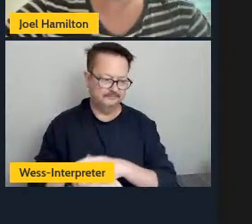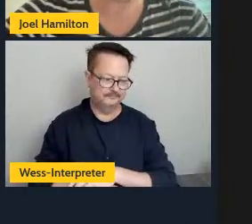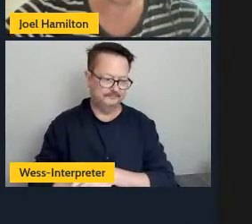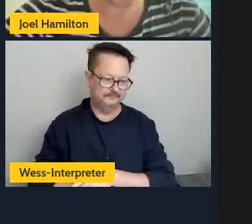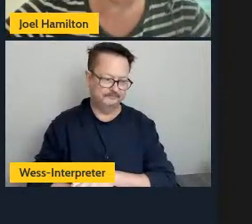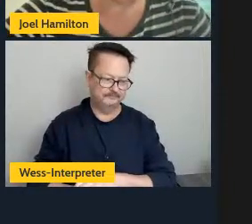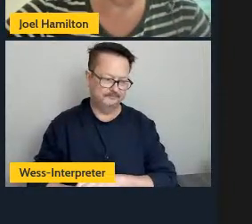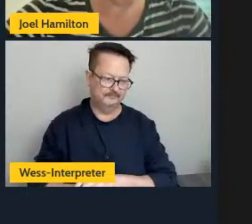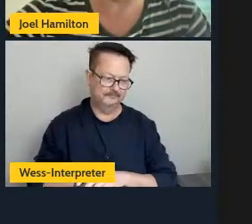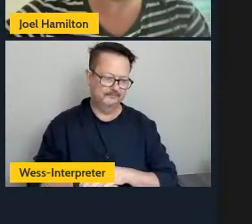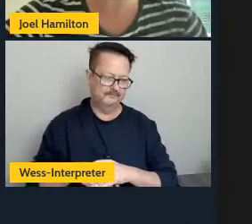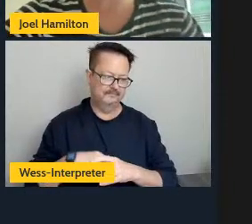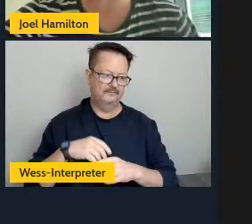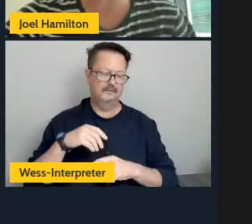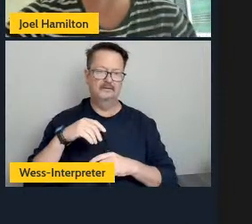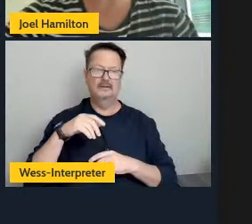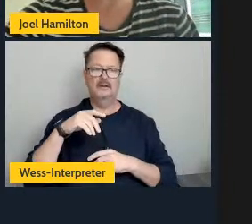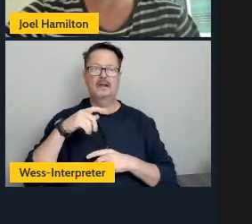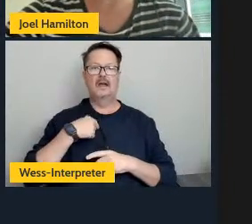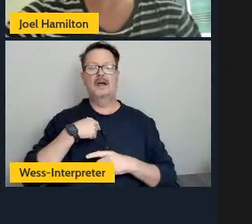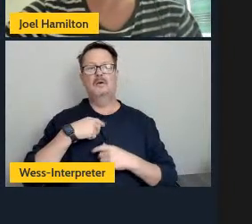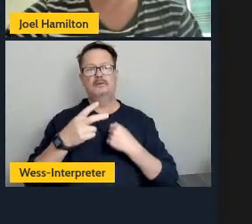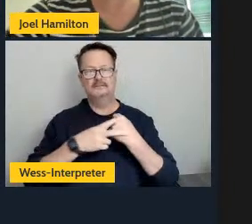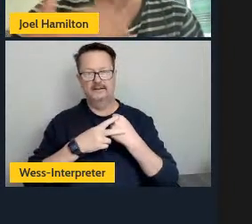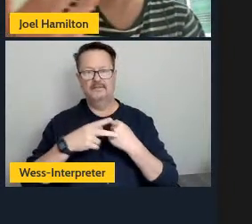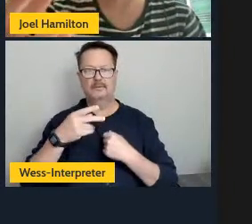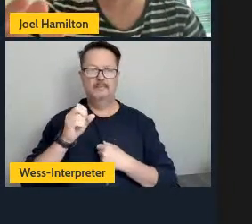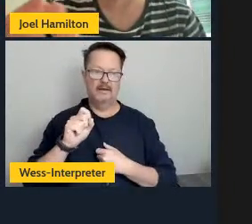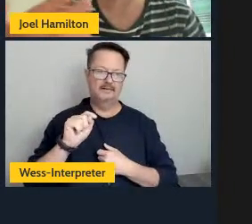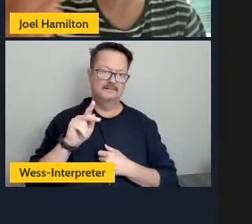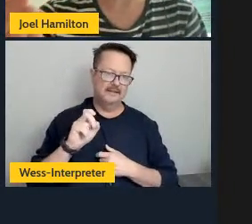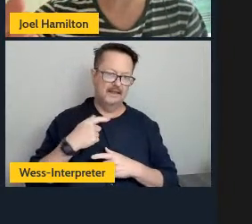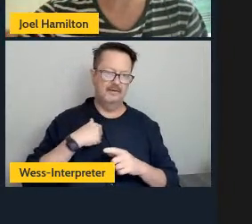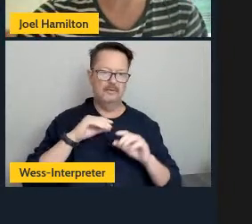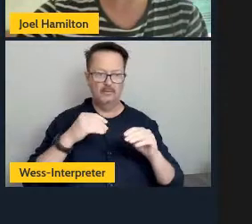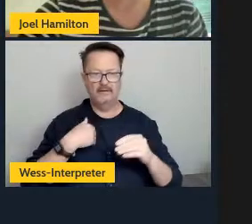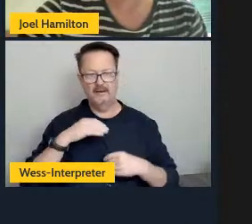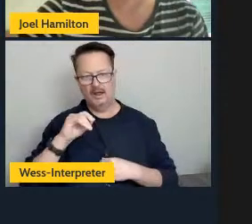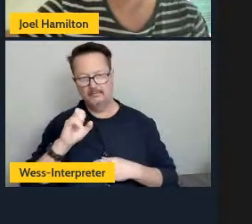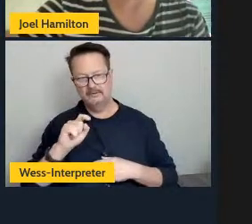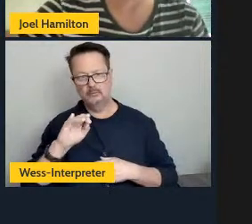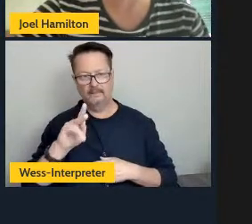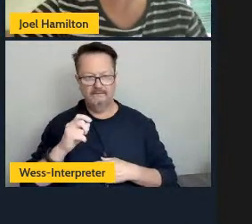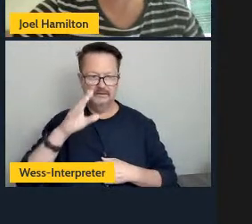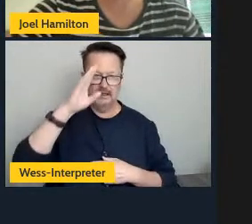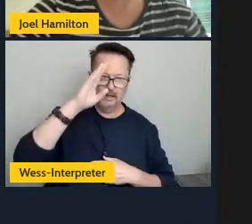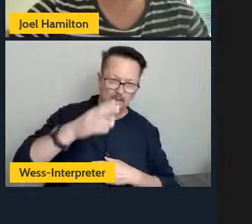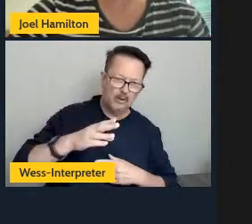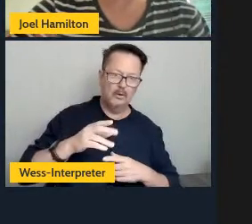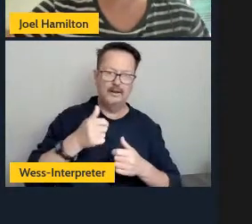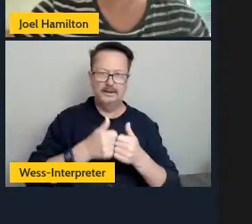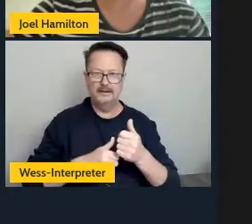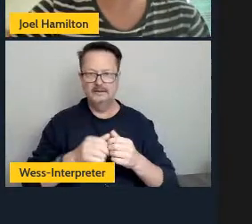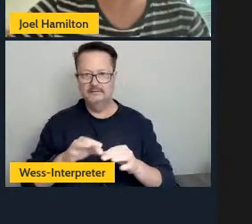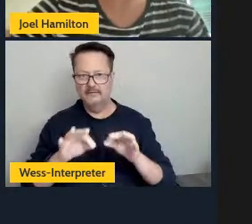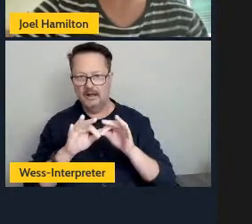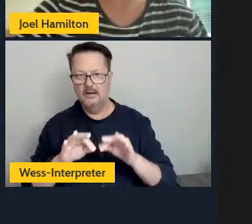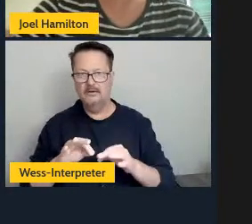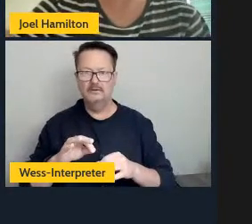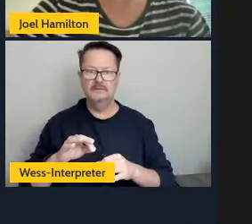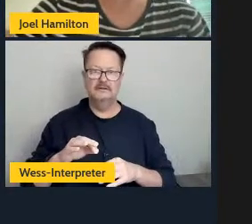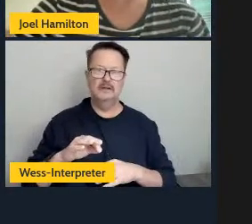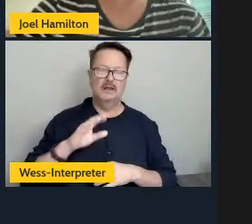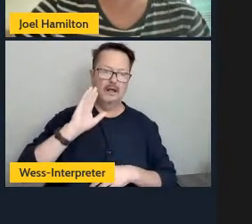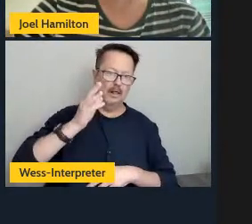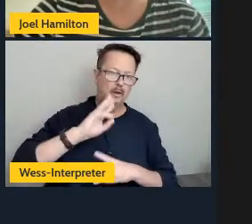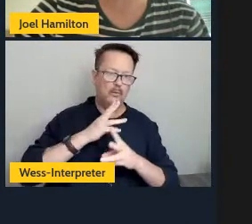As you can see here, we're defining our parse state. We're passing in the result. Here we have an object with a field hello, whose value is world. This code example is taken from the